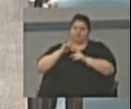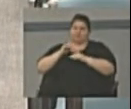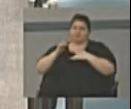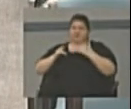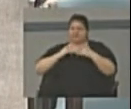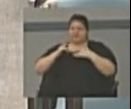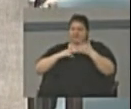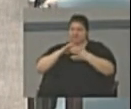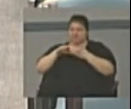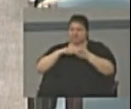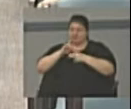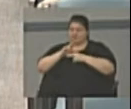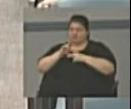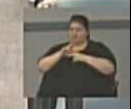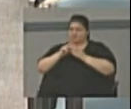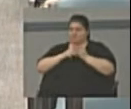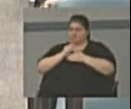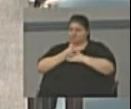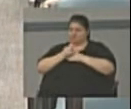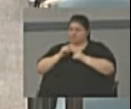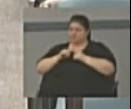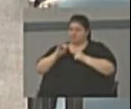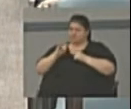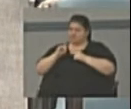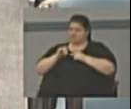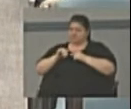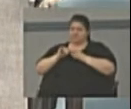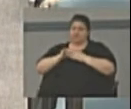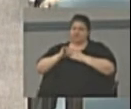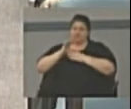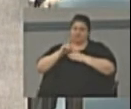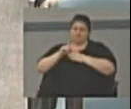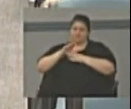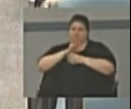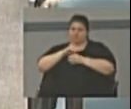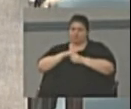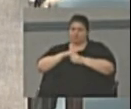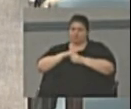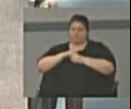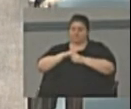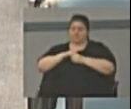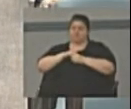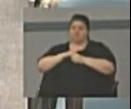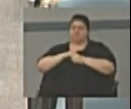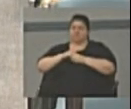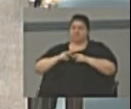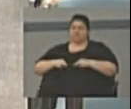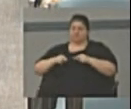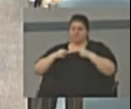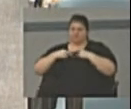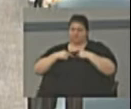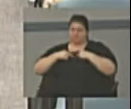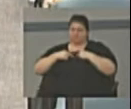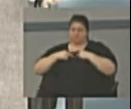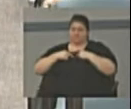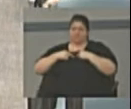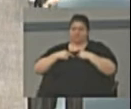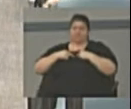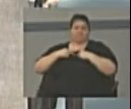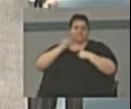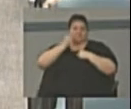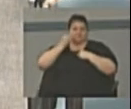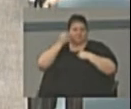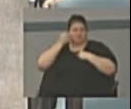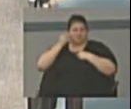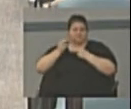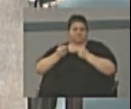mixed-use project to the city, which will include a residential component, a hotel,